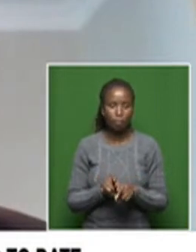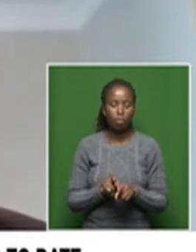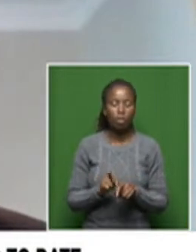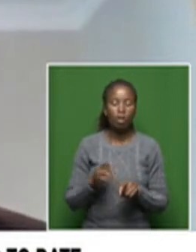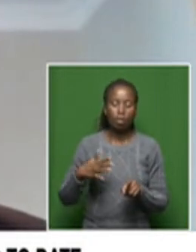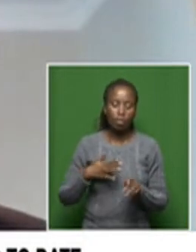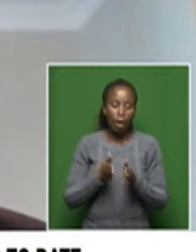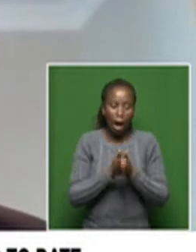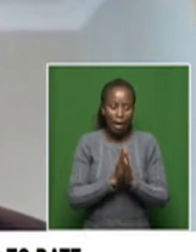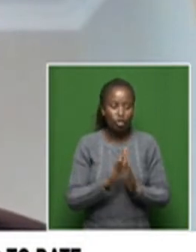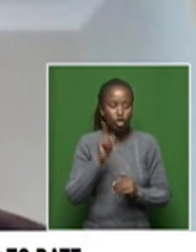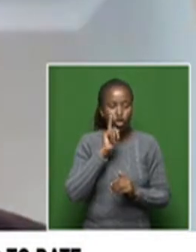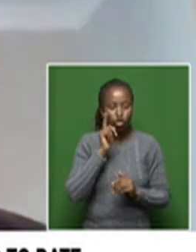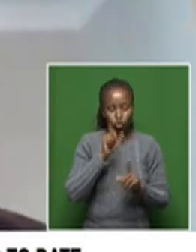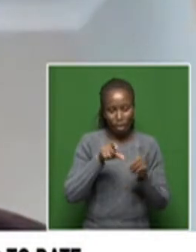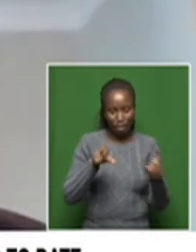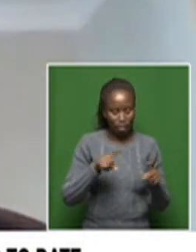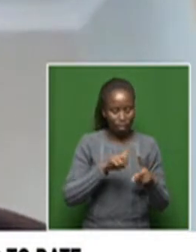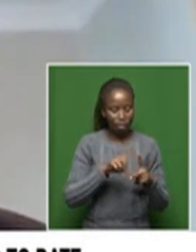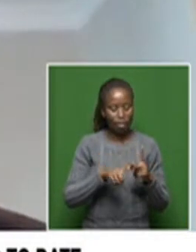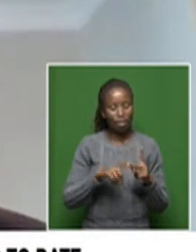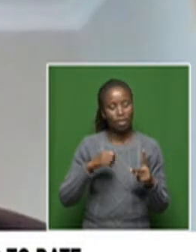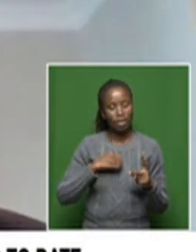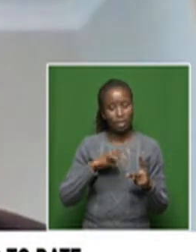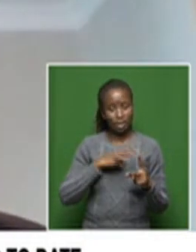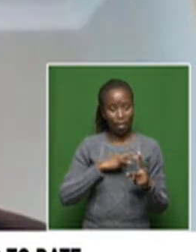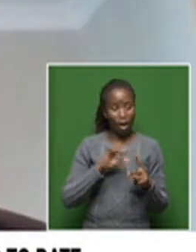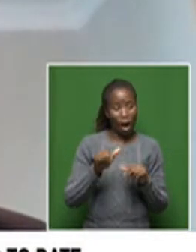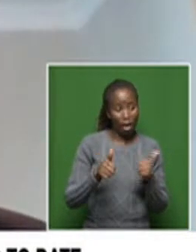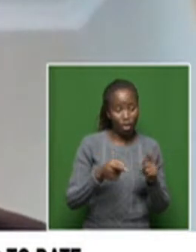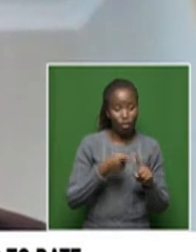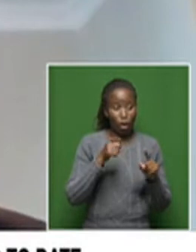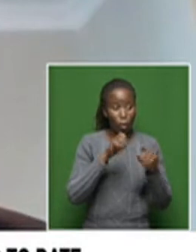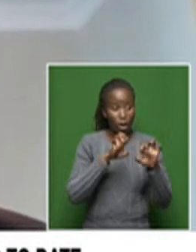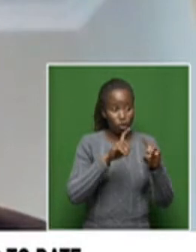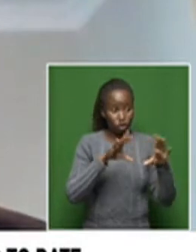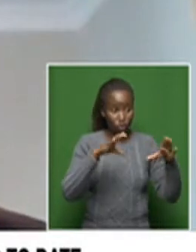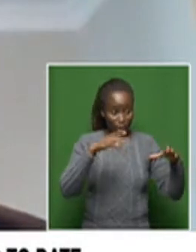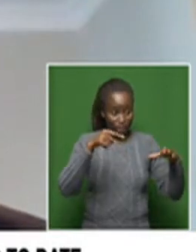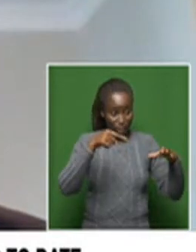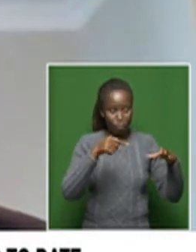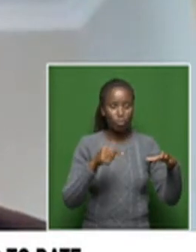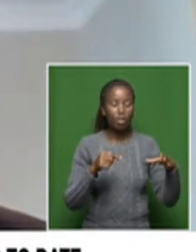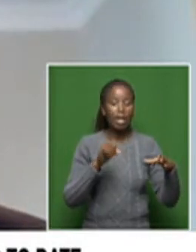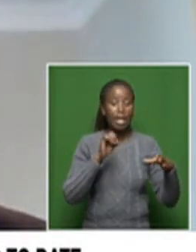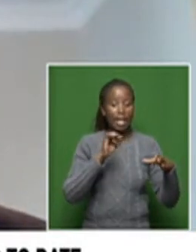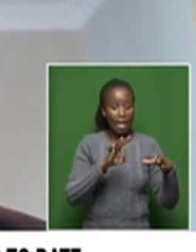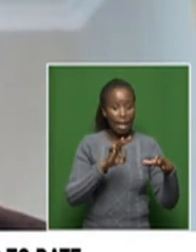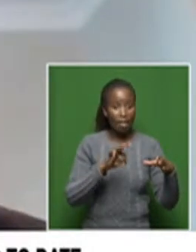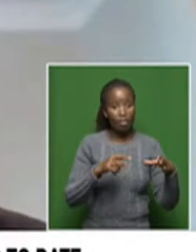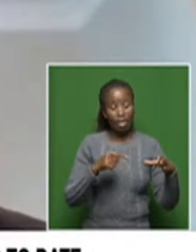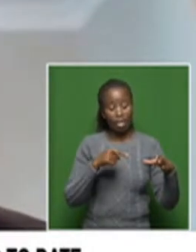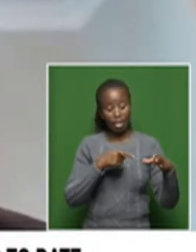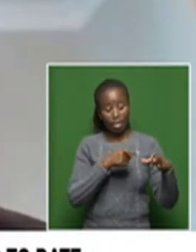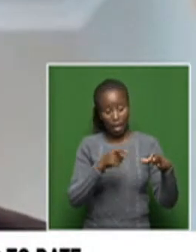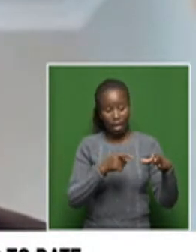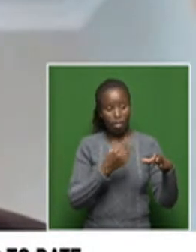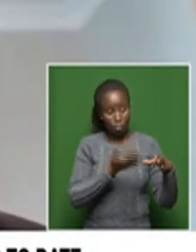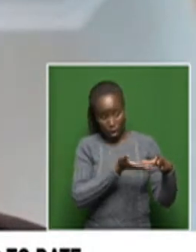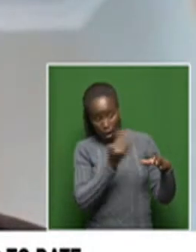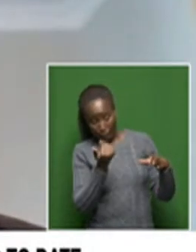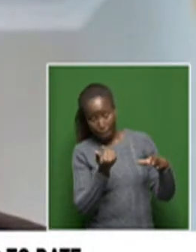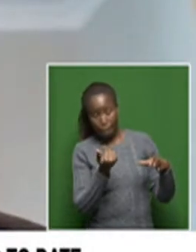asking teachers and the other staff in the education sector, when they go, when they're called to the vaccination